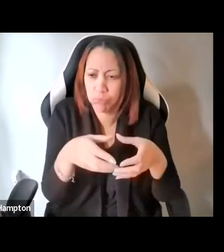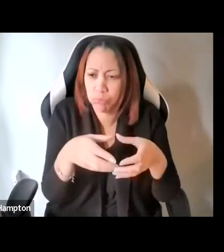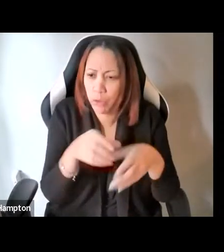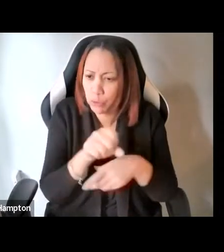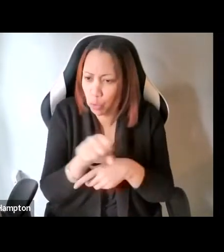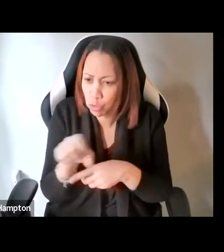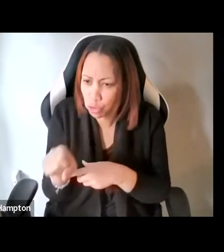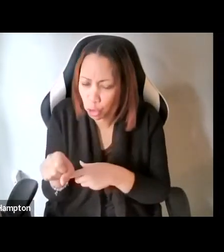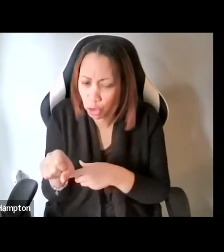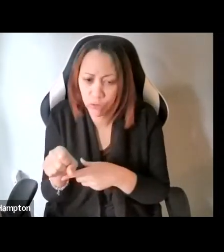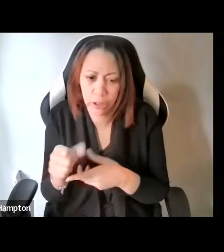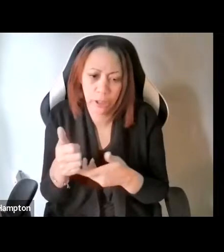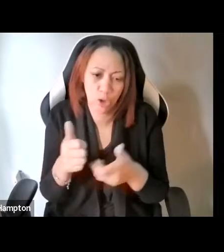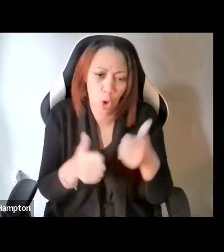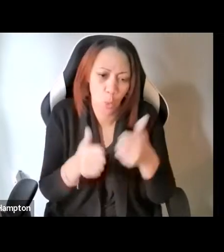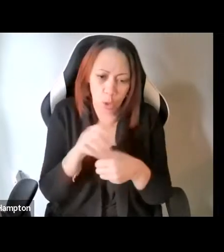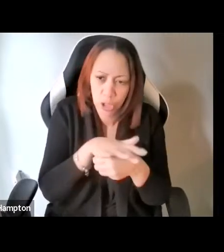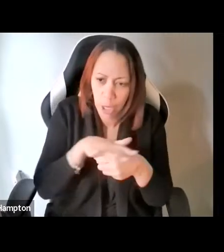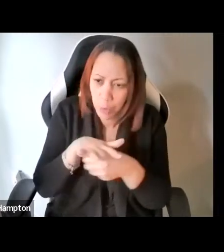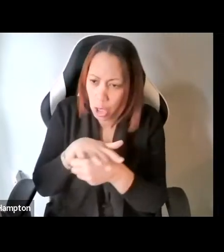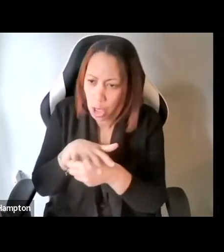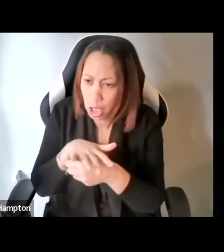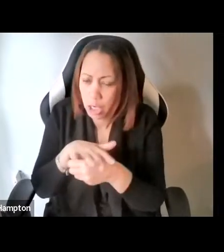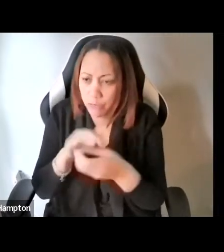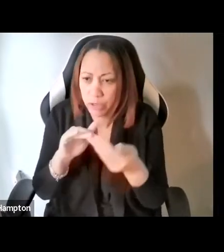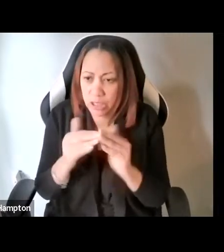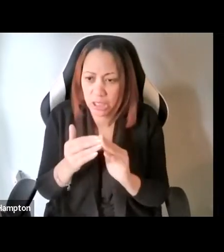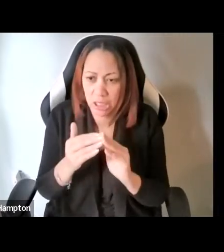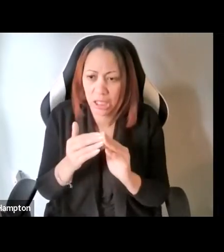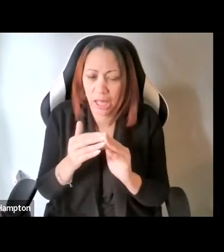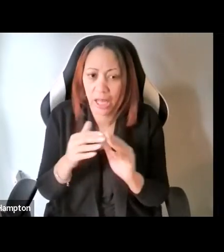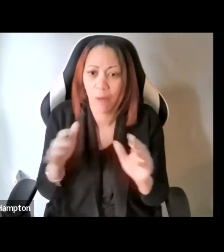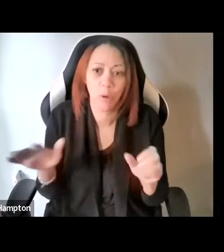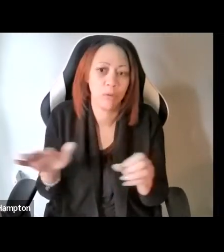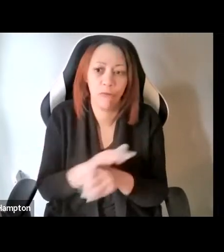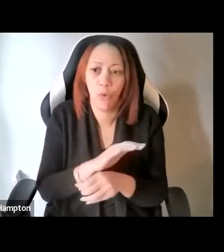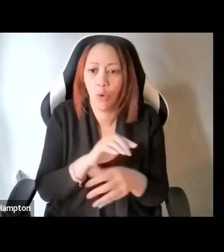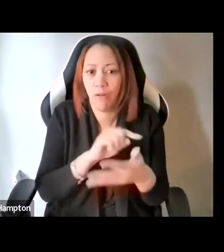services, which neighborhoods they're in the city? And I mean the whole 5 boroughs,